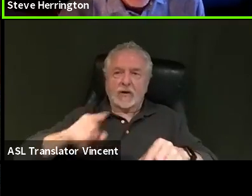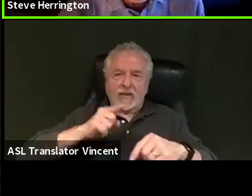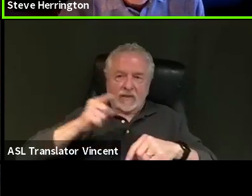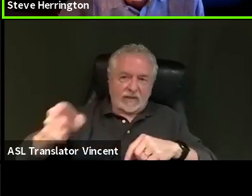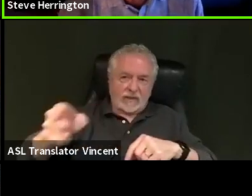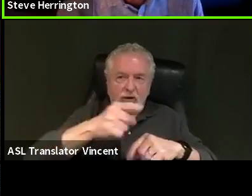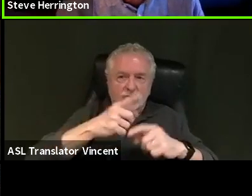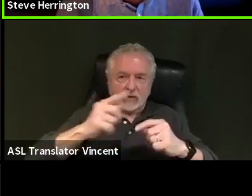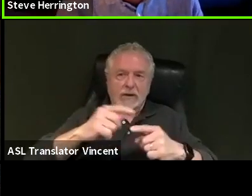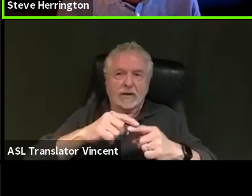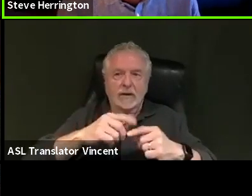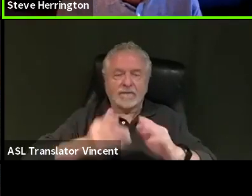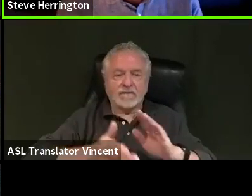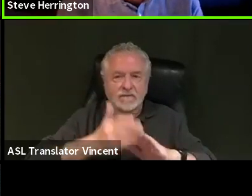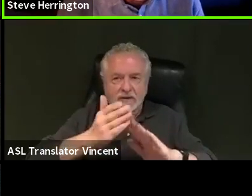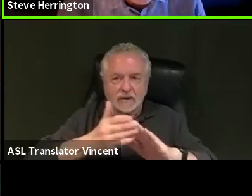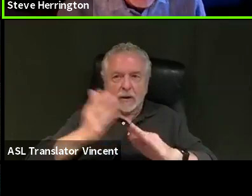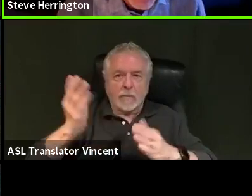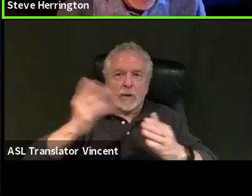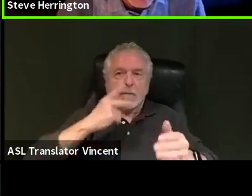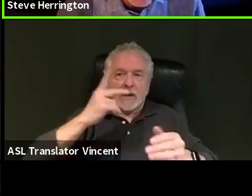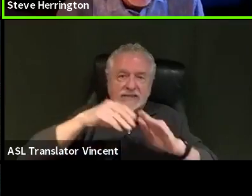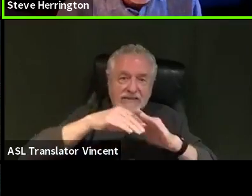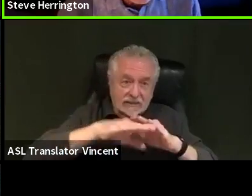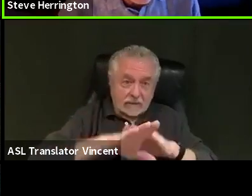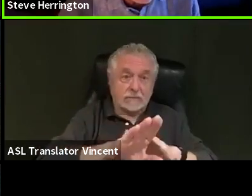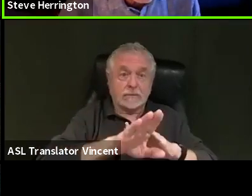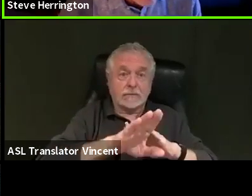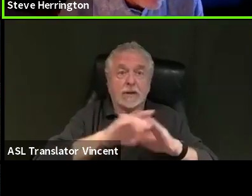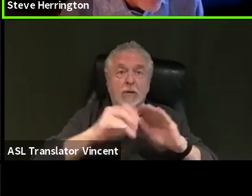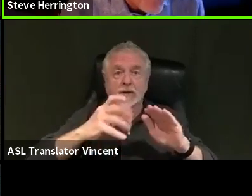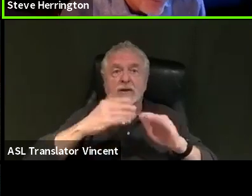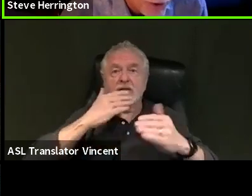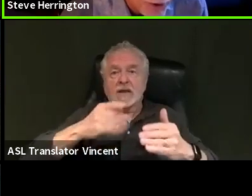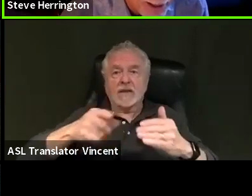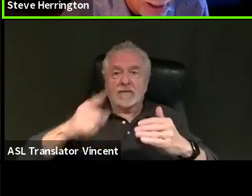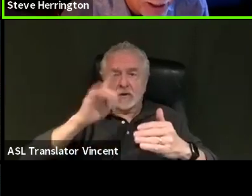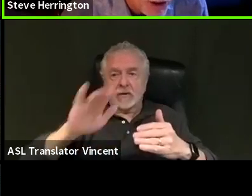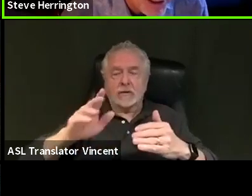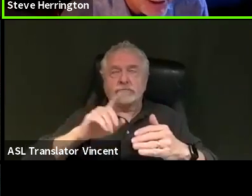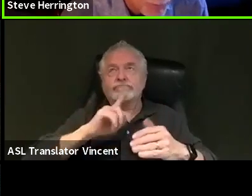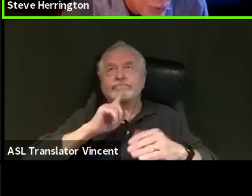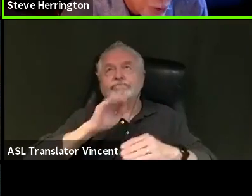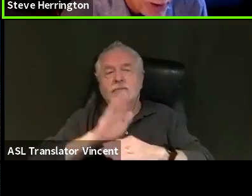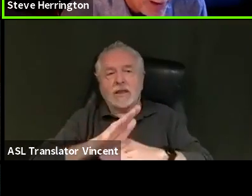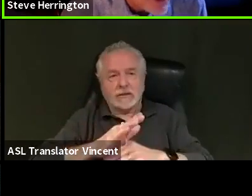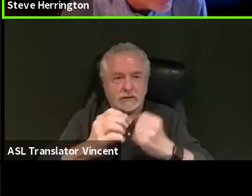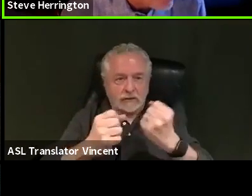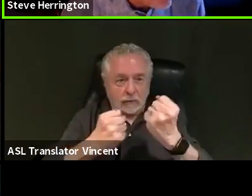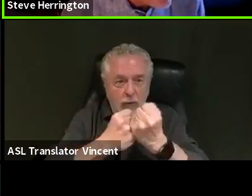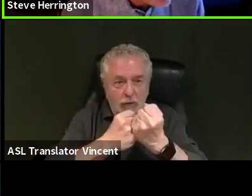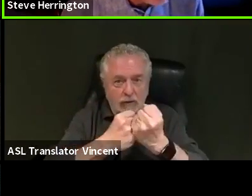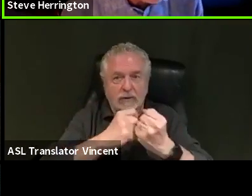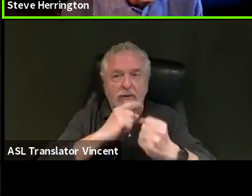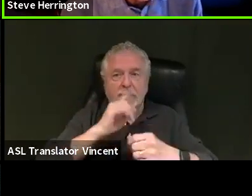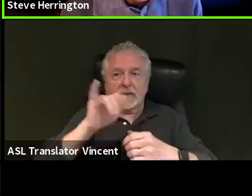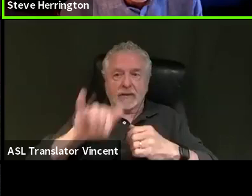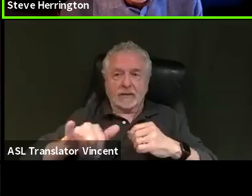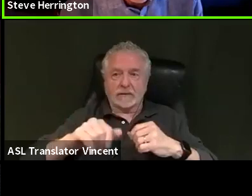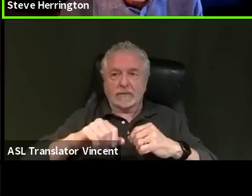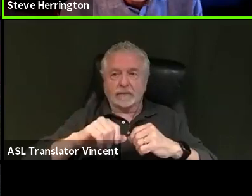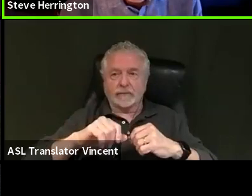there trying to facilitate and bring parents in. And I want to thank them for their dedication and support and commitment to